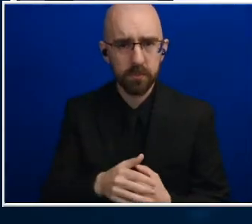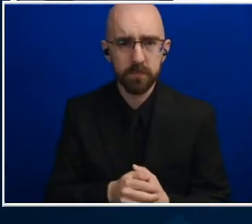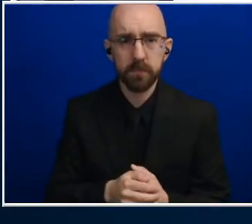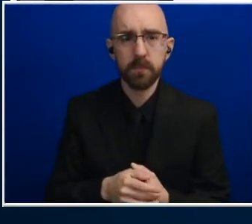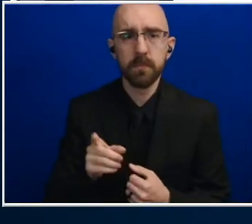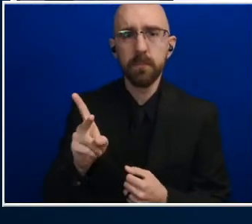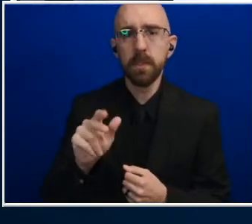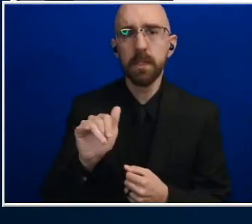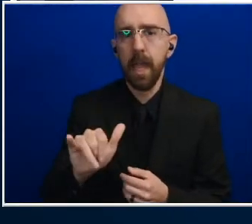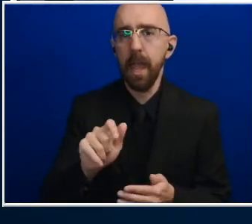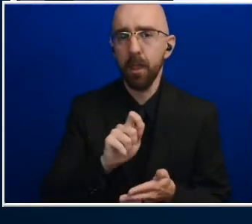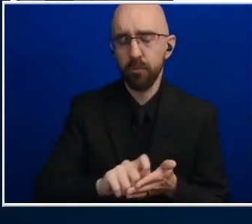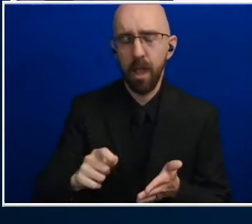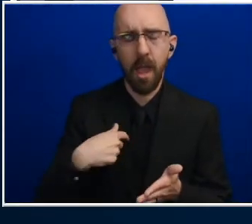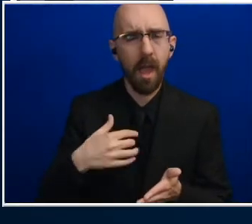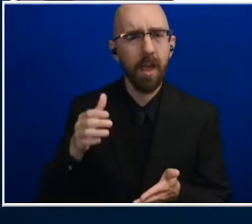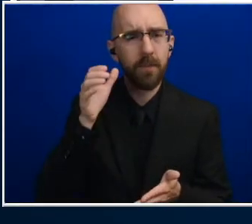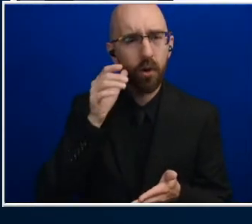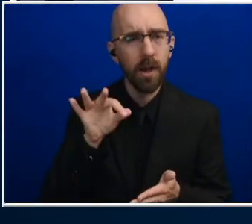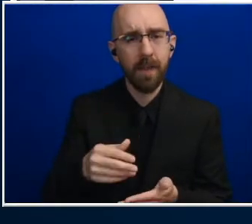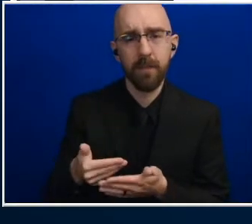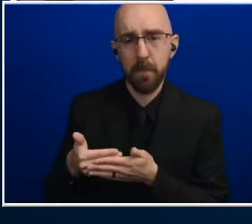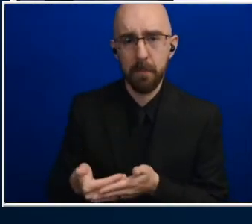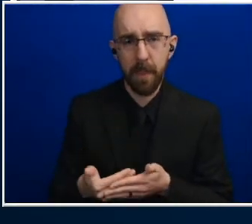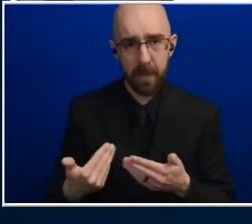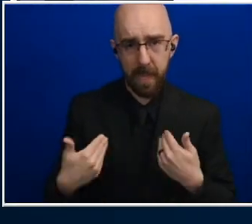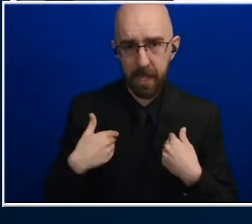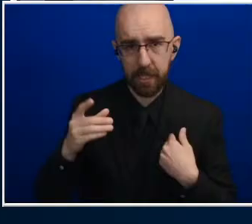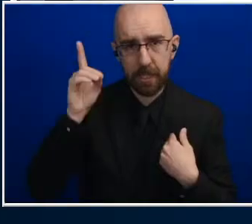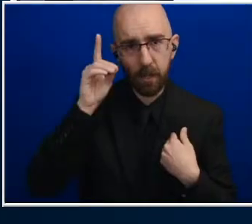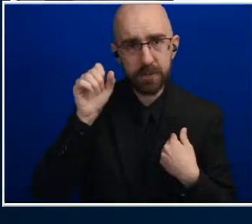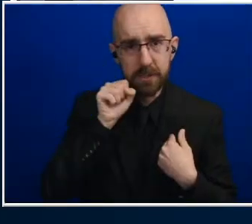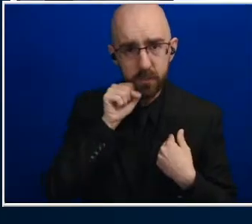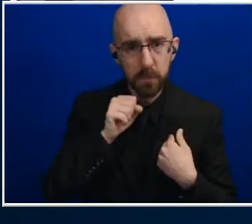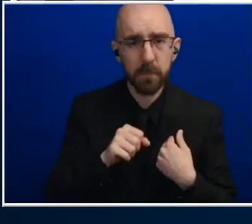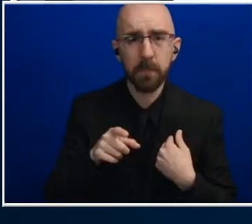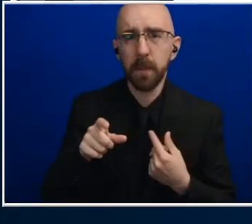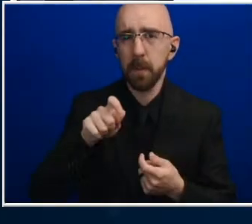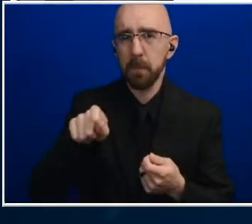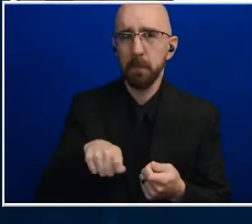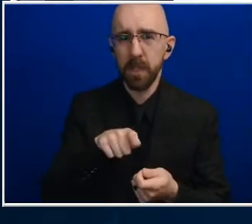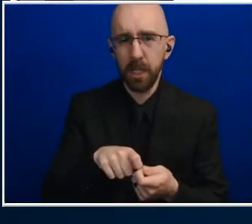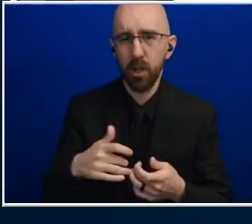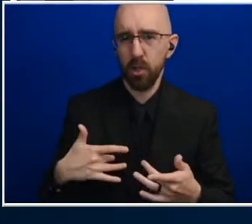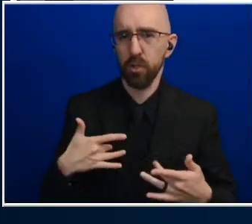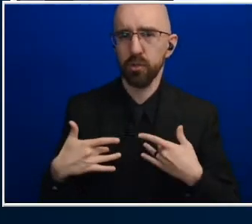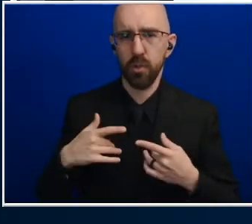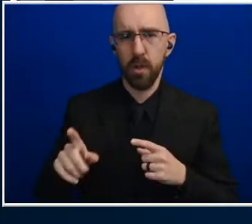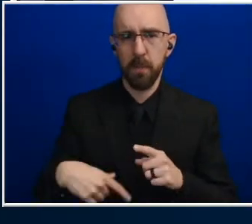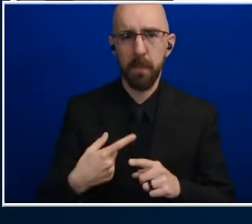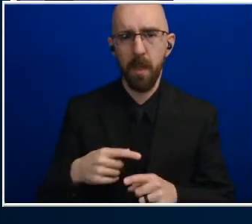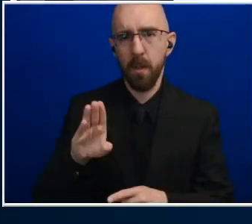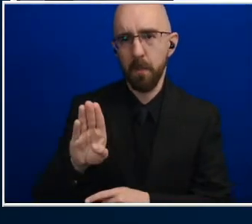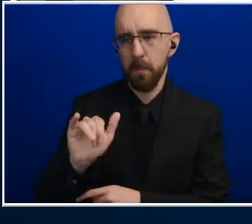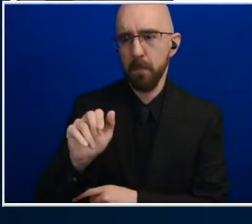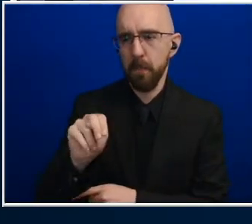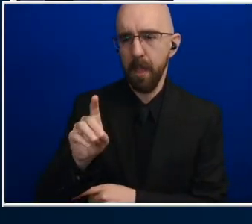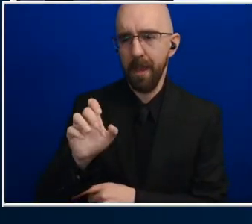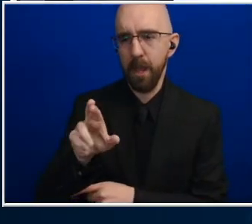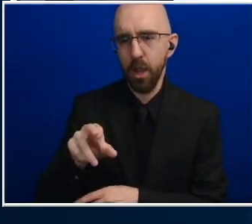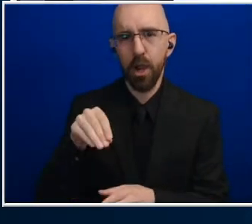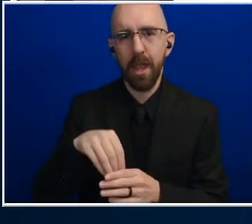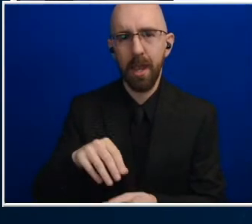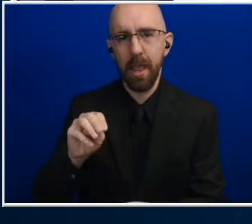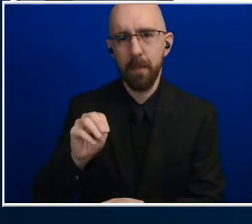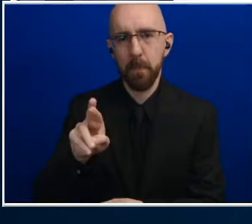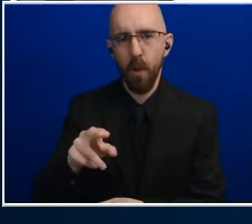I've heard that if a baby has Down syndrome, there's a particular concern about the binder in the MMR vaccine, and